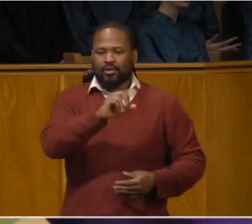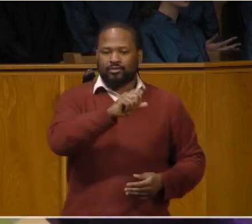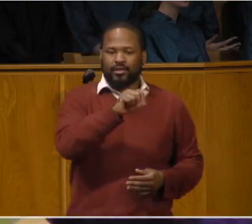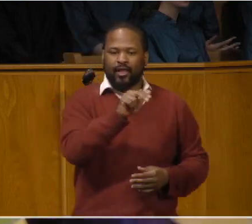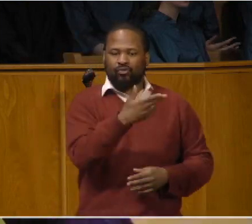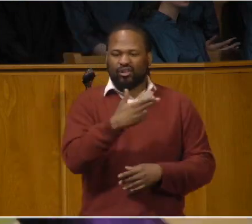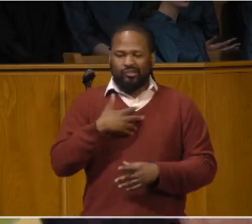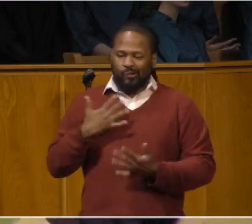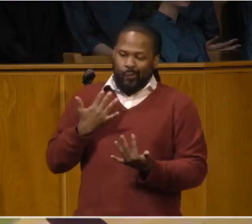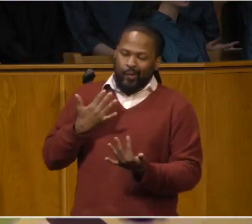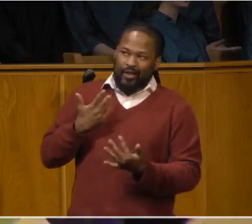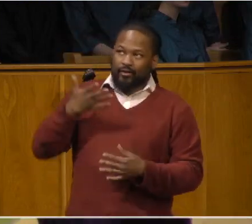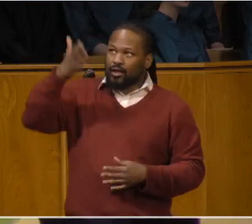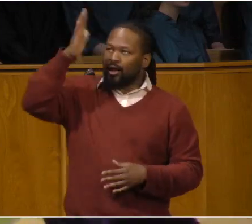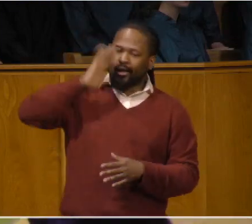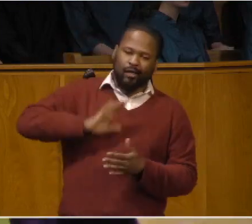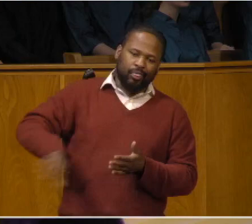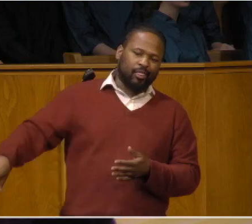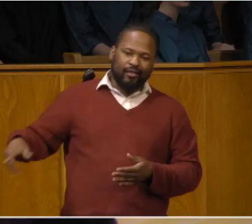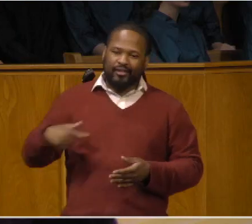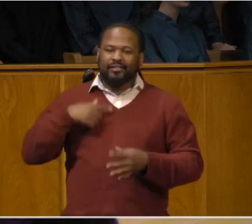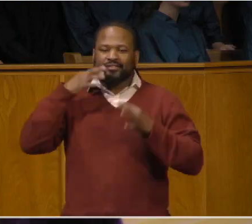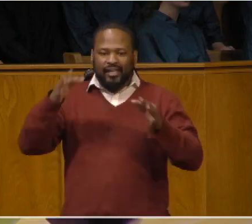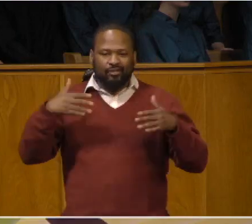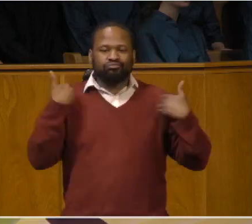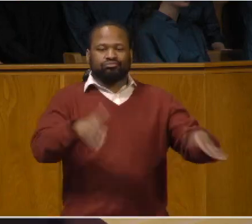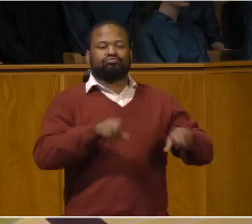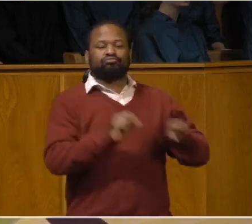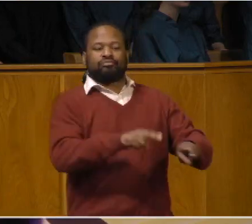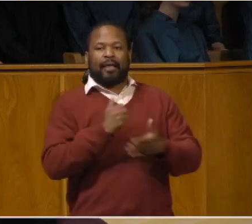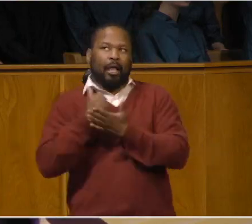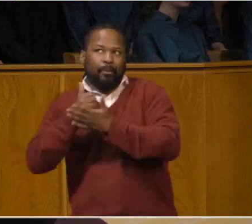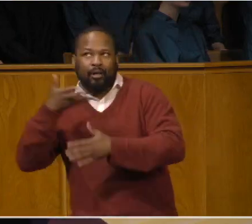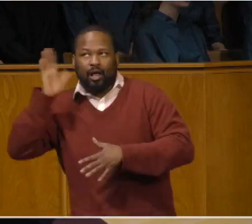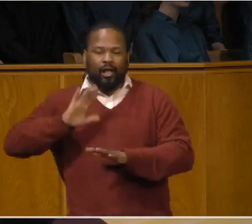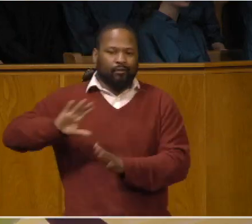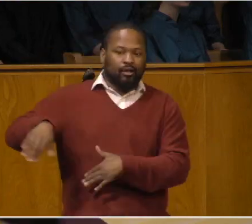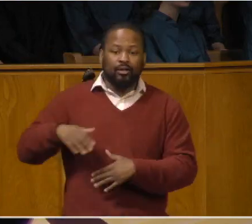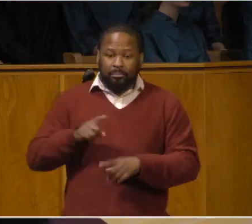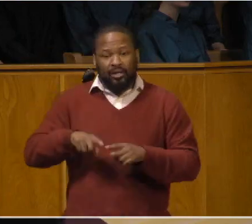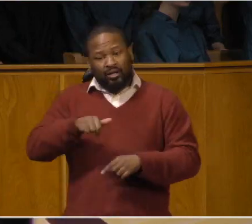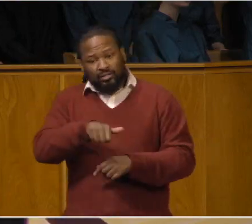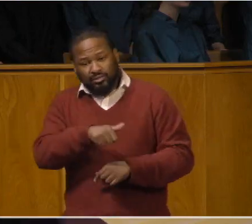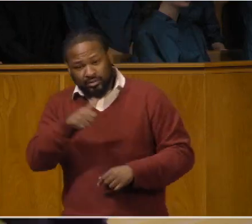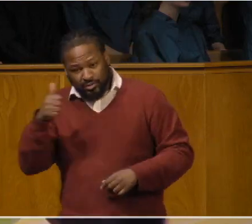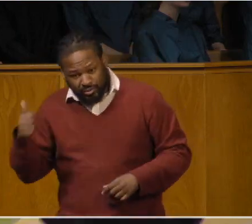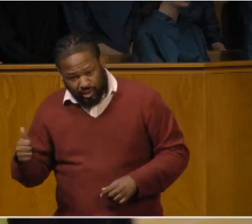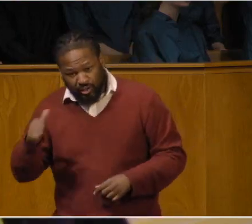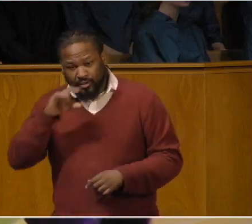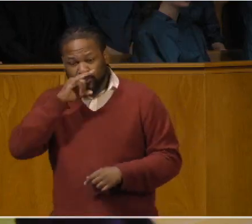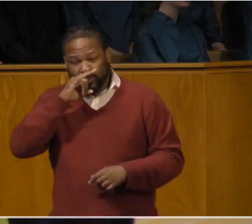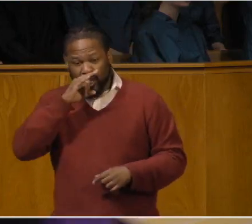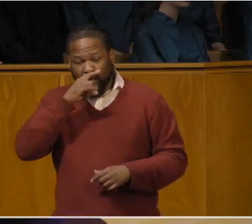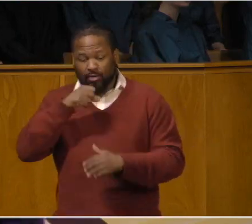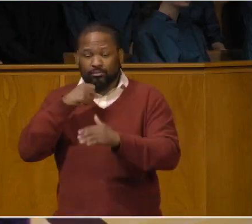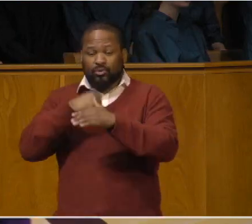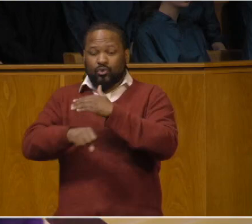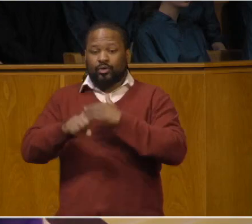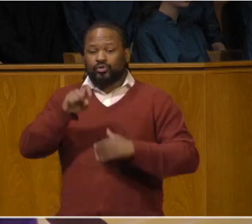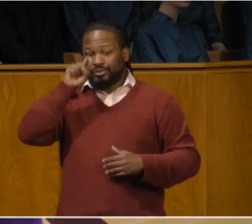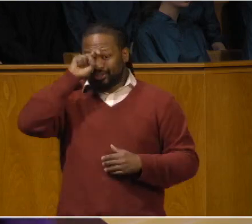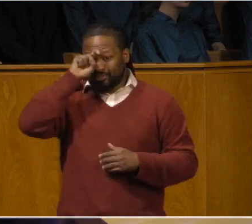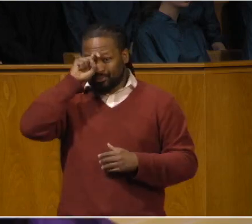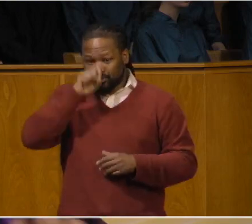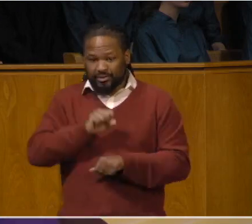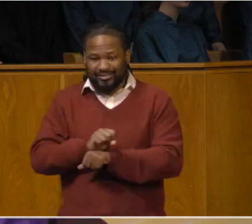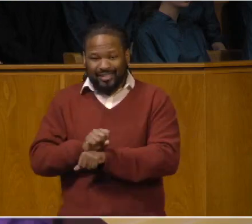they decided to help him out. But there was another child born to an Egyptian slave whose perspective, for